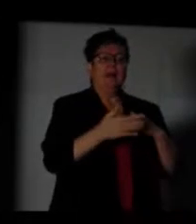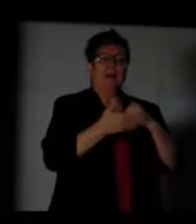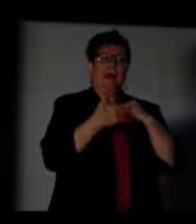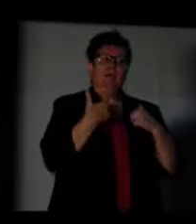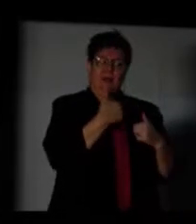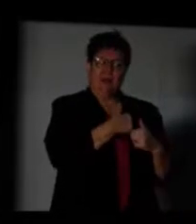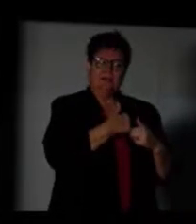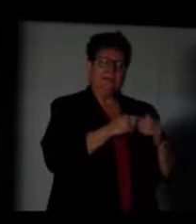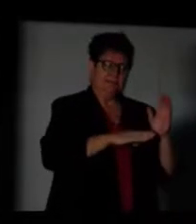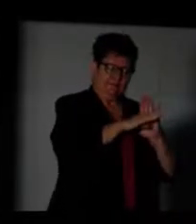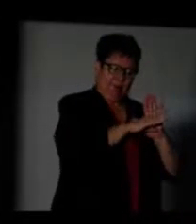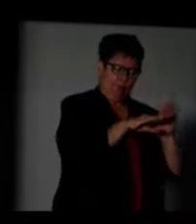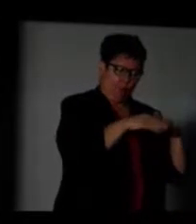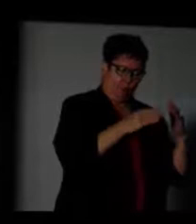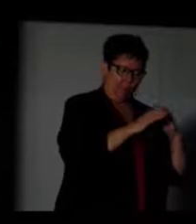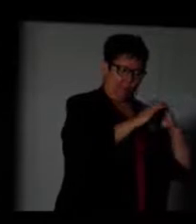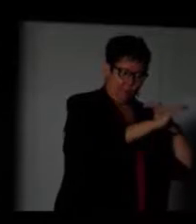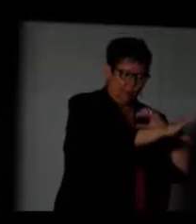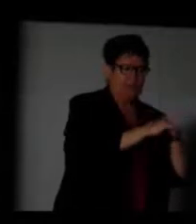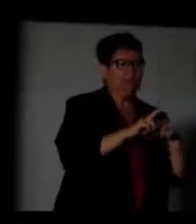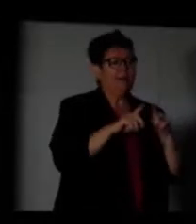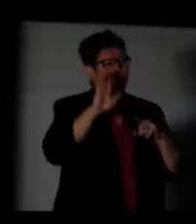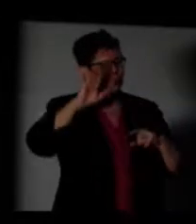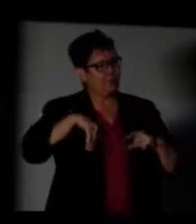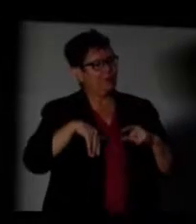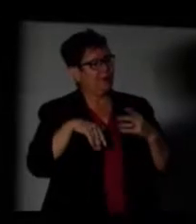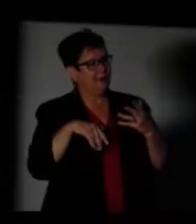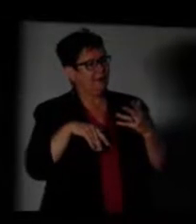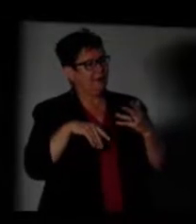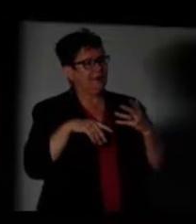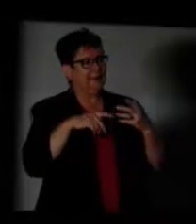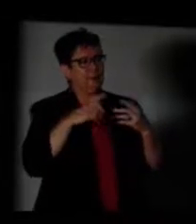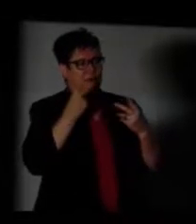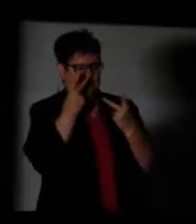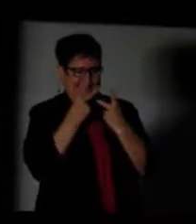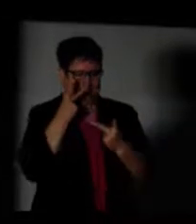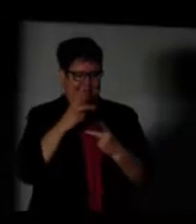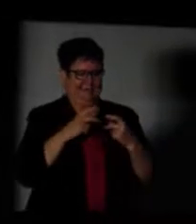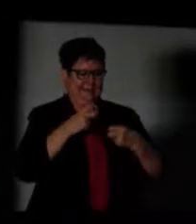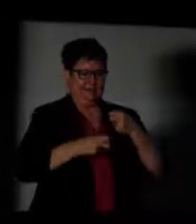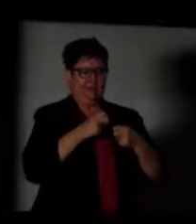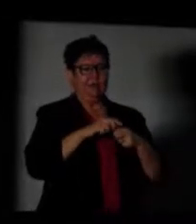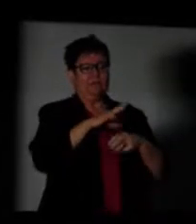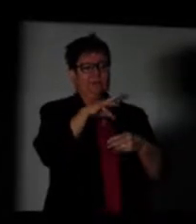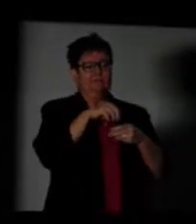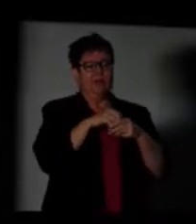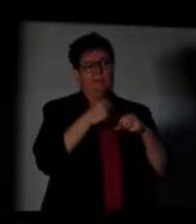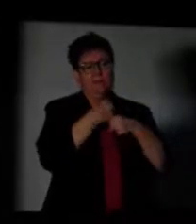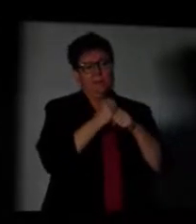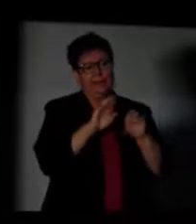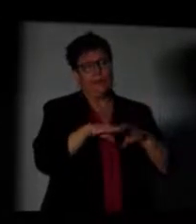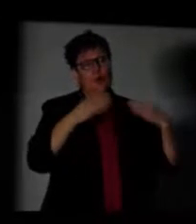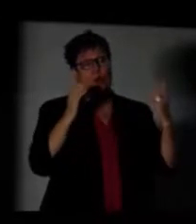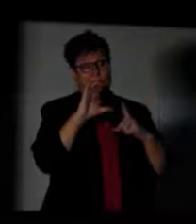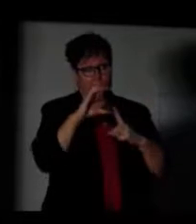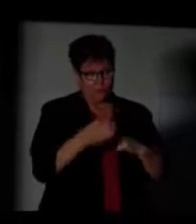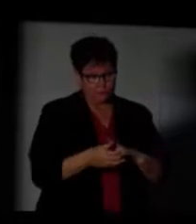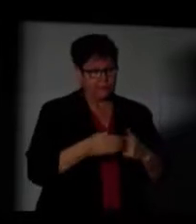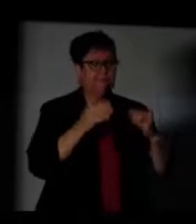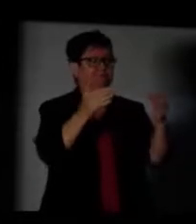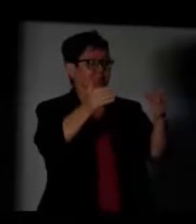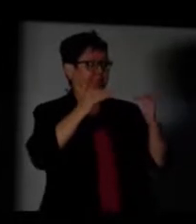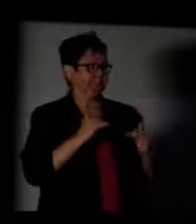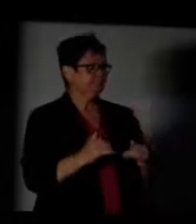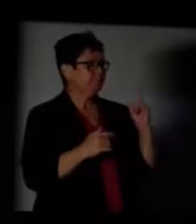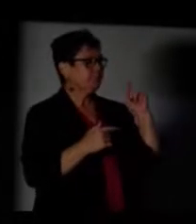difficulties that you know are involved in making an open culture. We also started working on born digital collections. We started